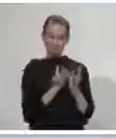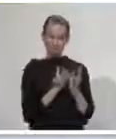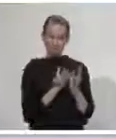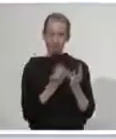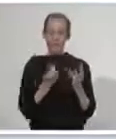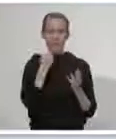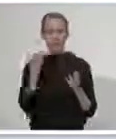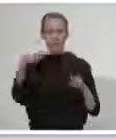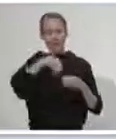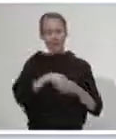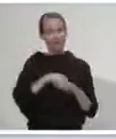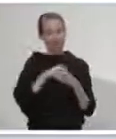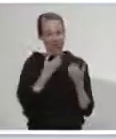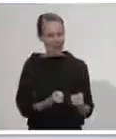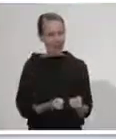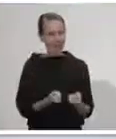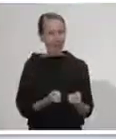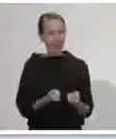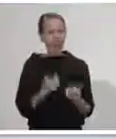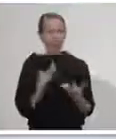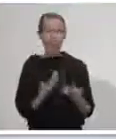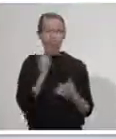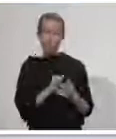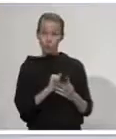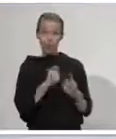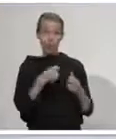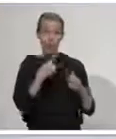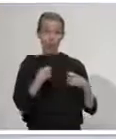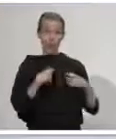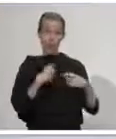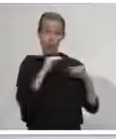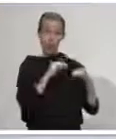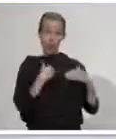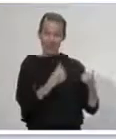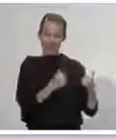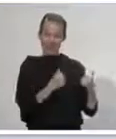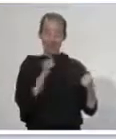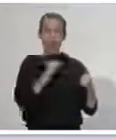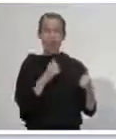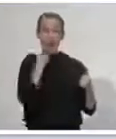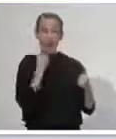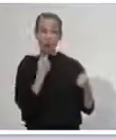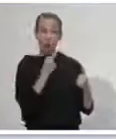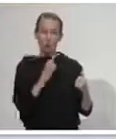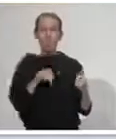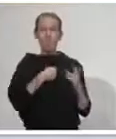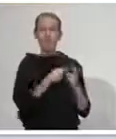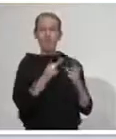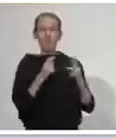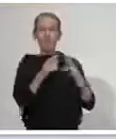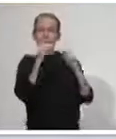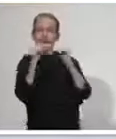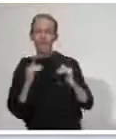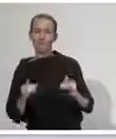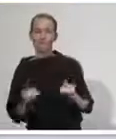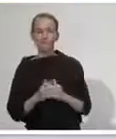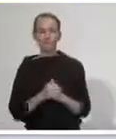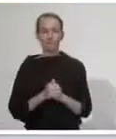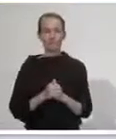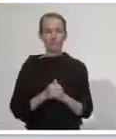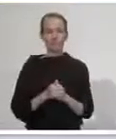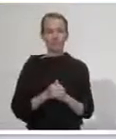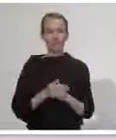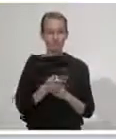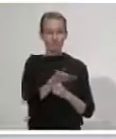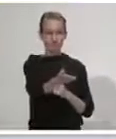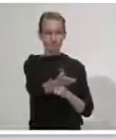being heard, not just in the Ministry of Health. Are there enough Māori voices and Māori people at the table? That Minister Hinari indicated that we're not even